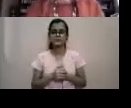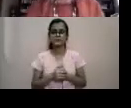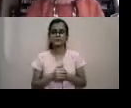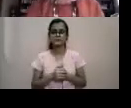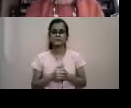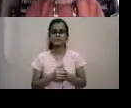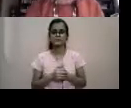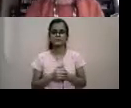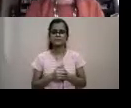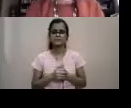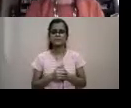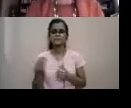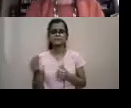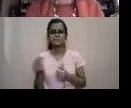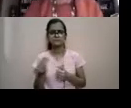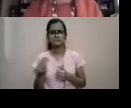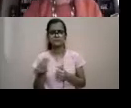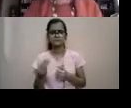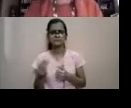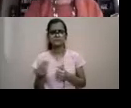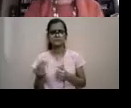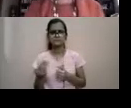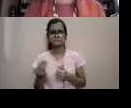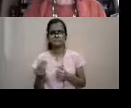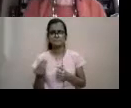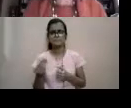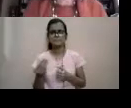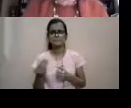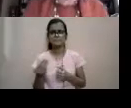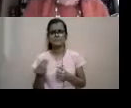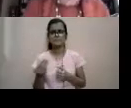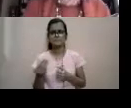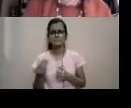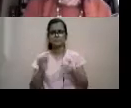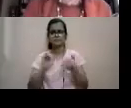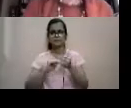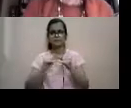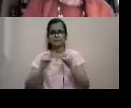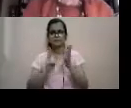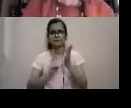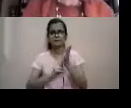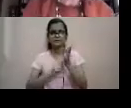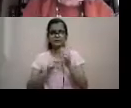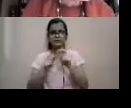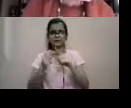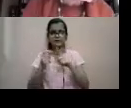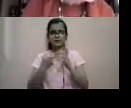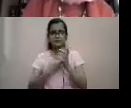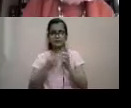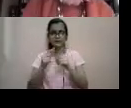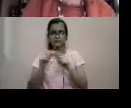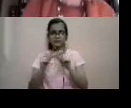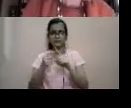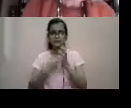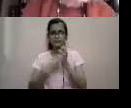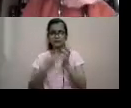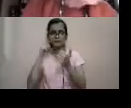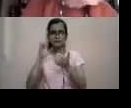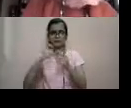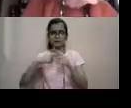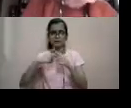Senator Patrick Moynihan, a rather revered liberal US senator